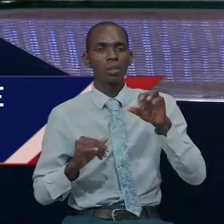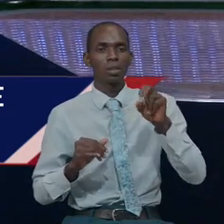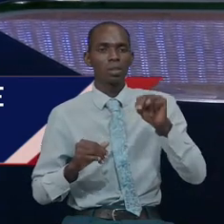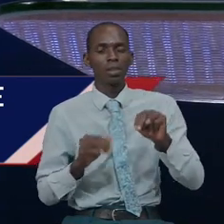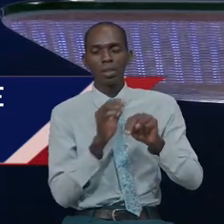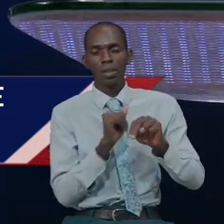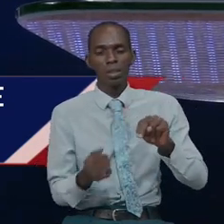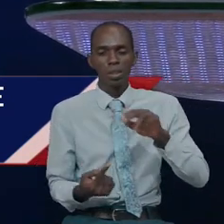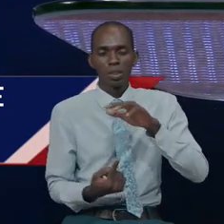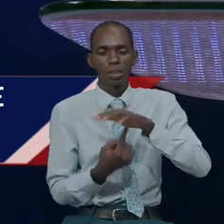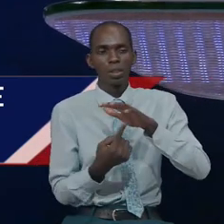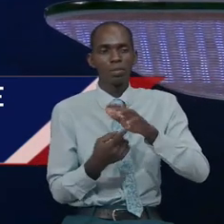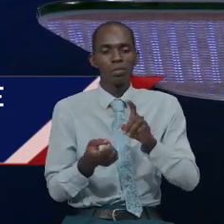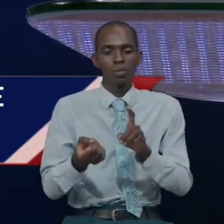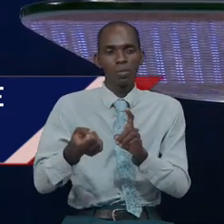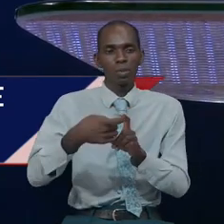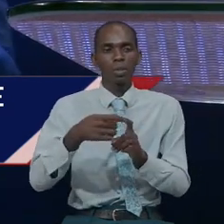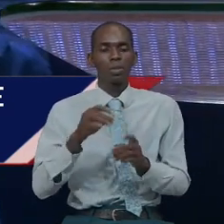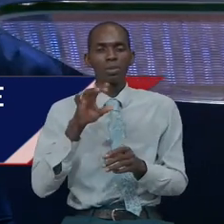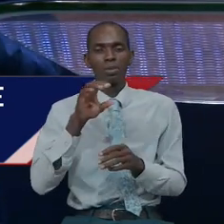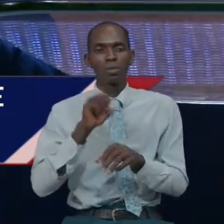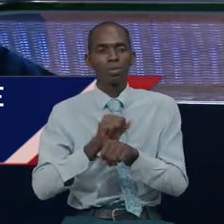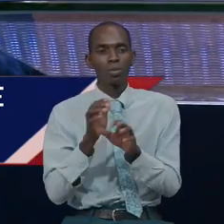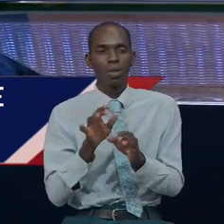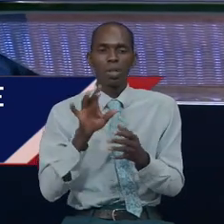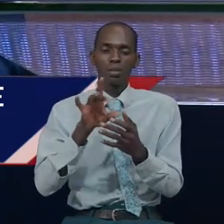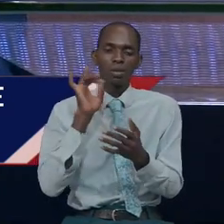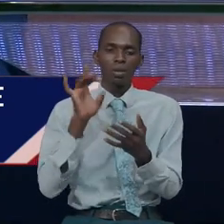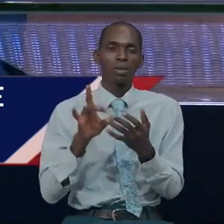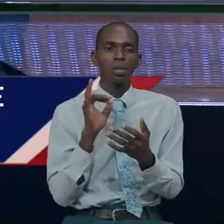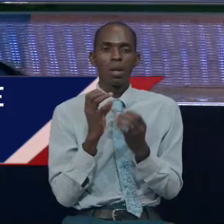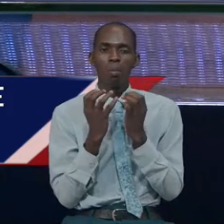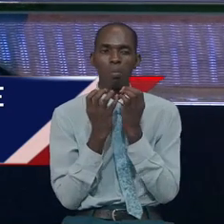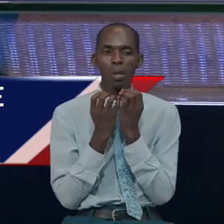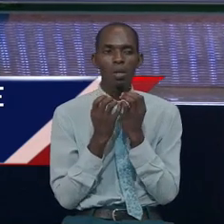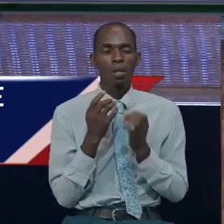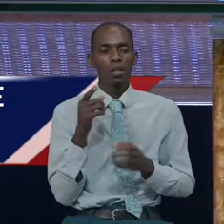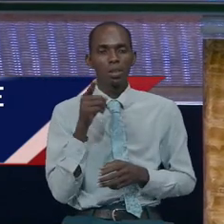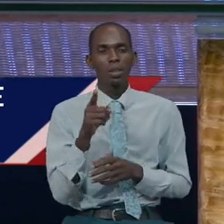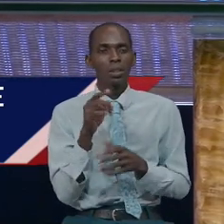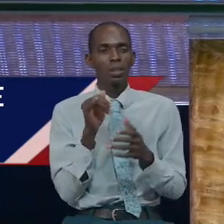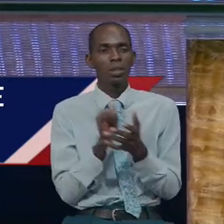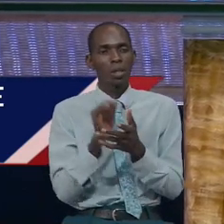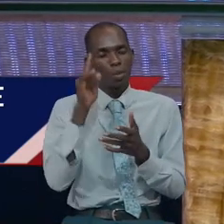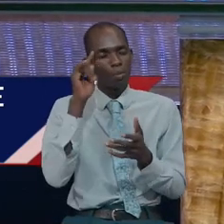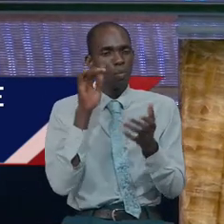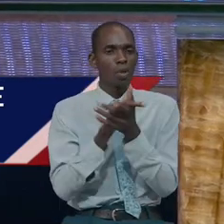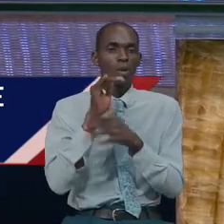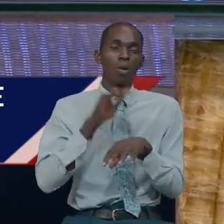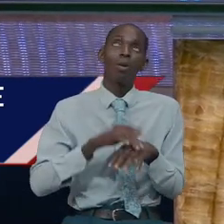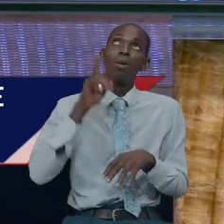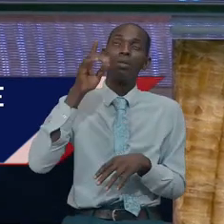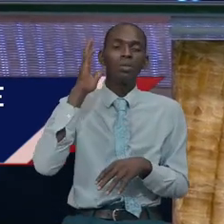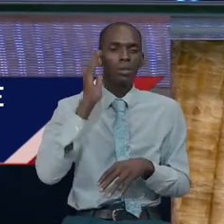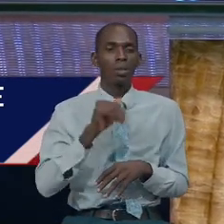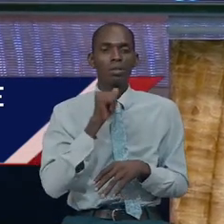chief cornerstone, elect, precious, and he that believeth on him shall